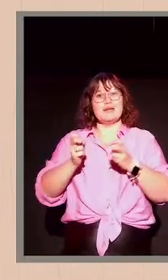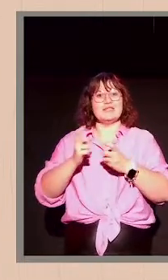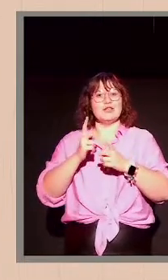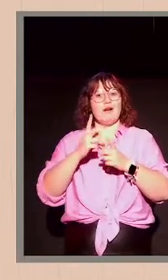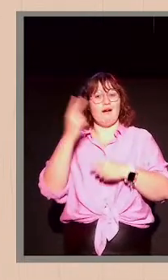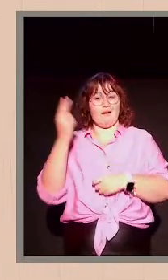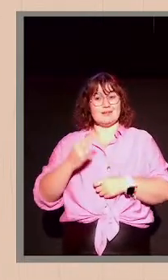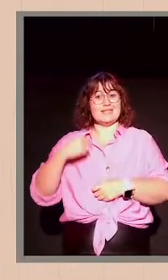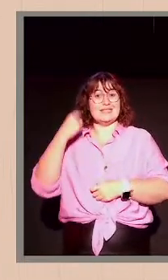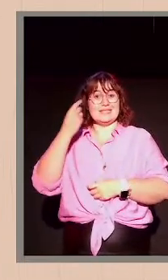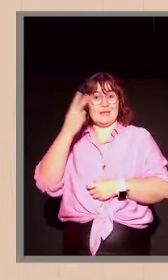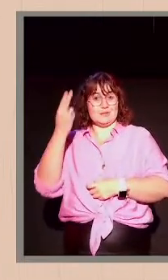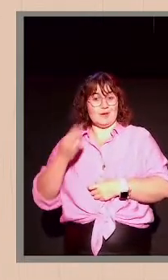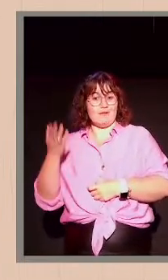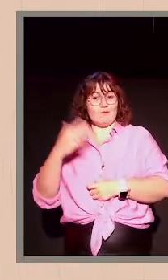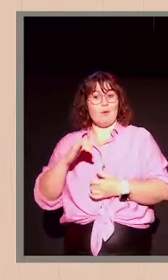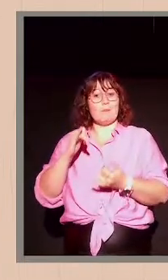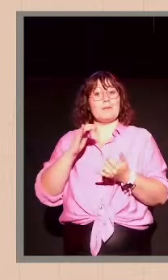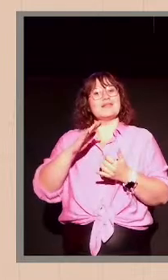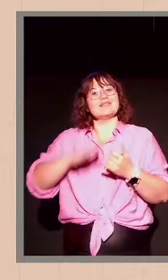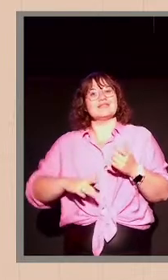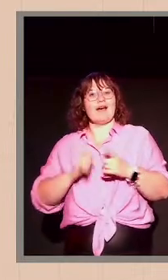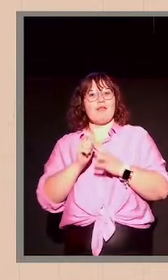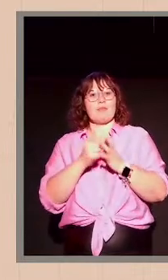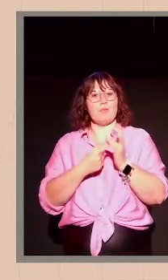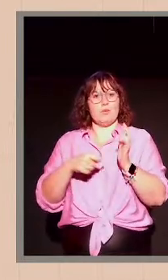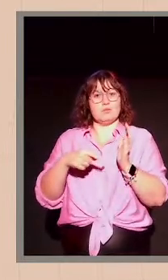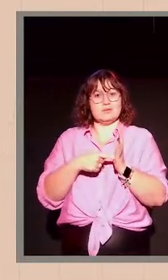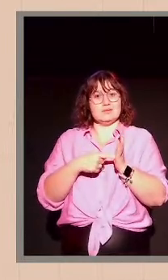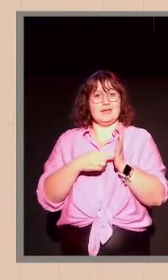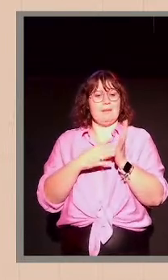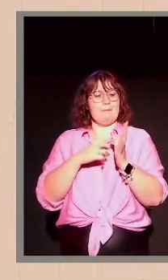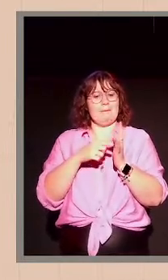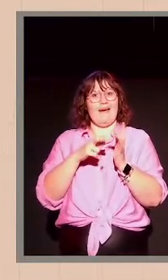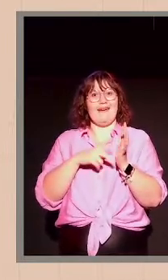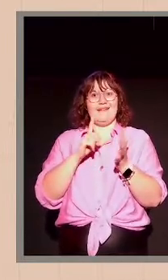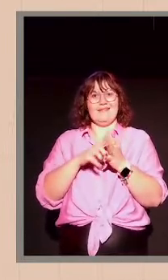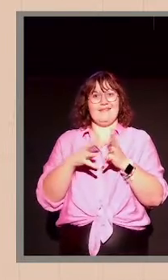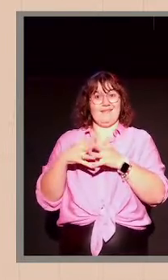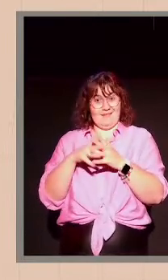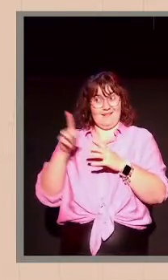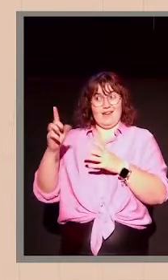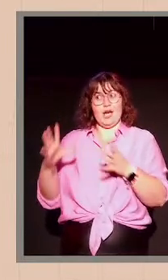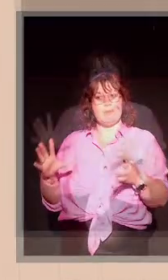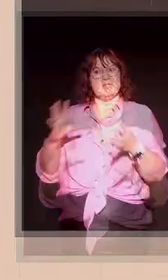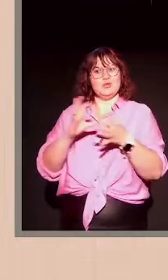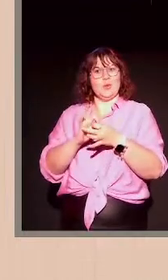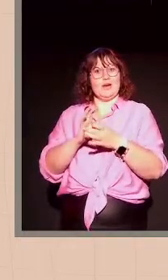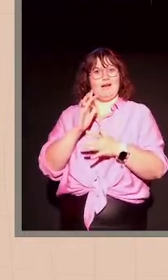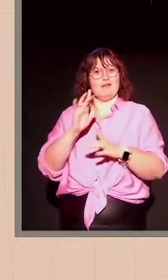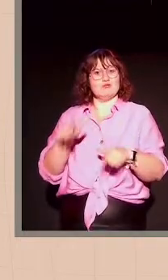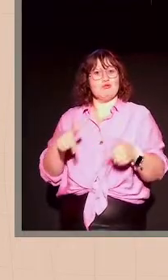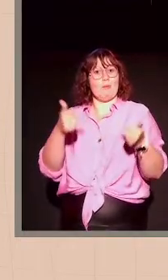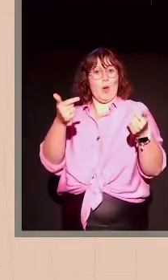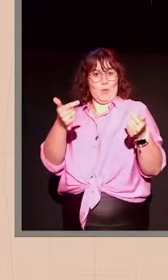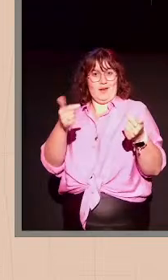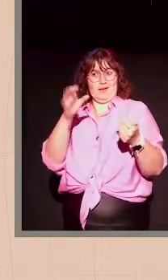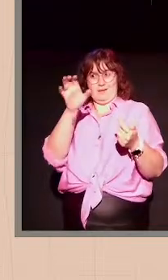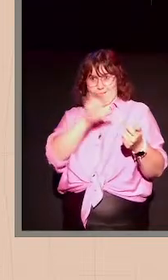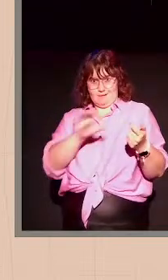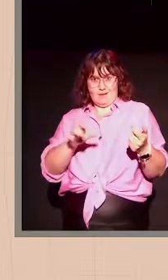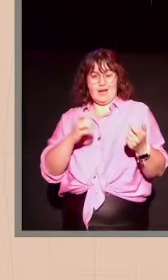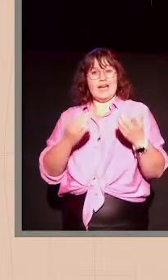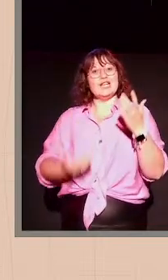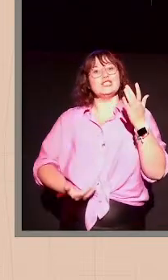designer from South Portland in Maine. He's going to be joining us remotely, talking about his new